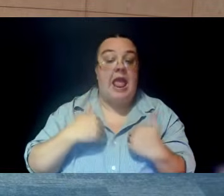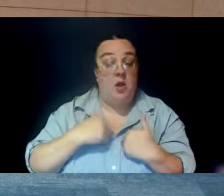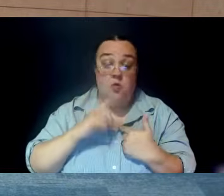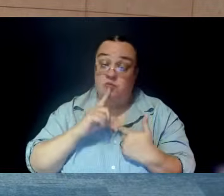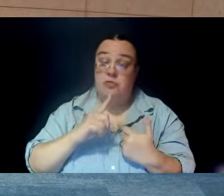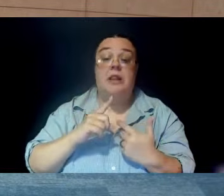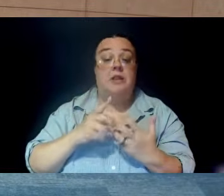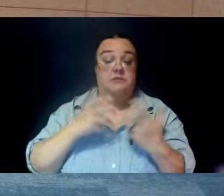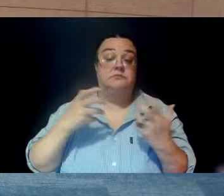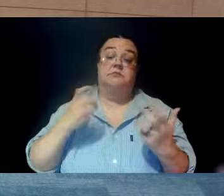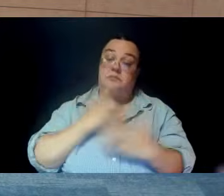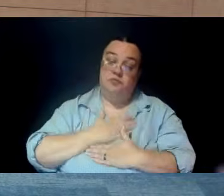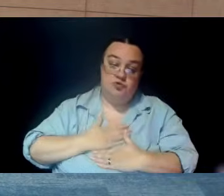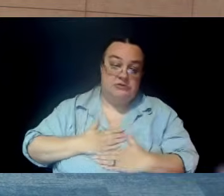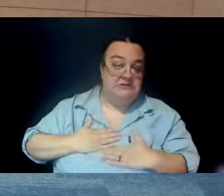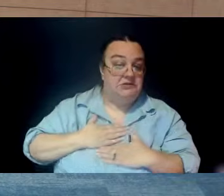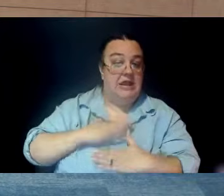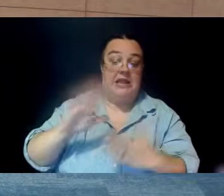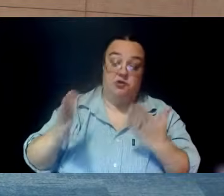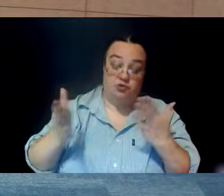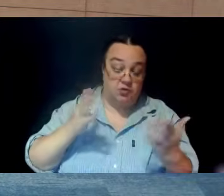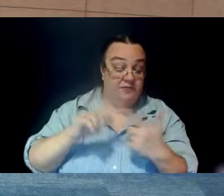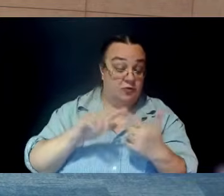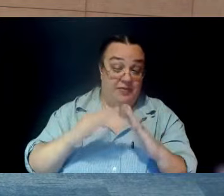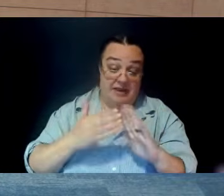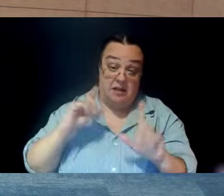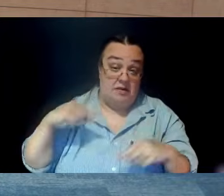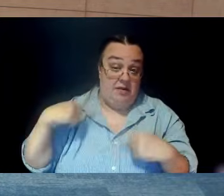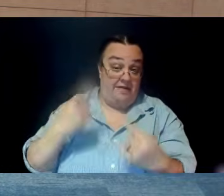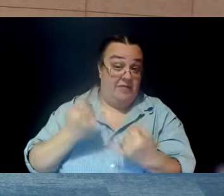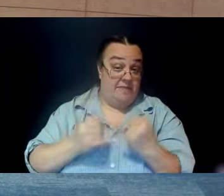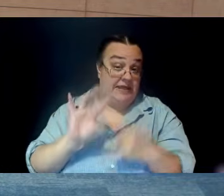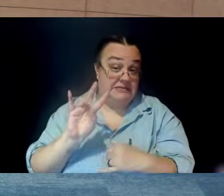appreciated his service to the town over the last 7 years.